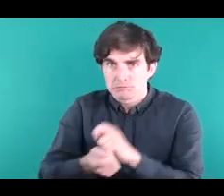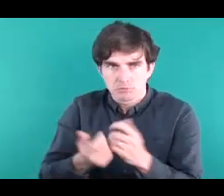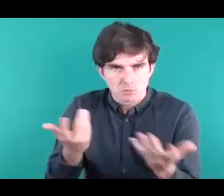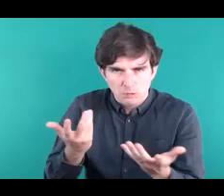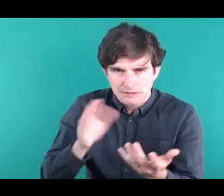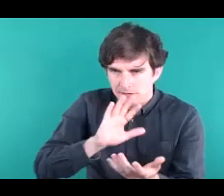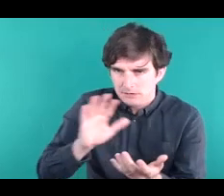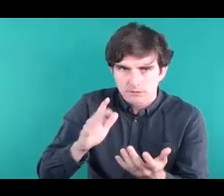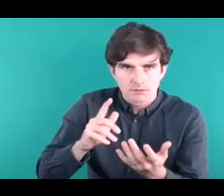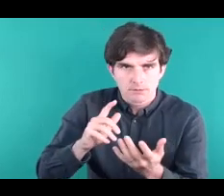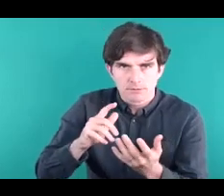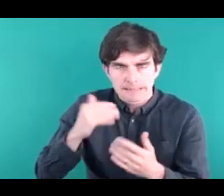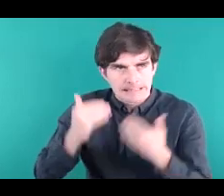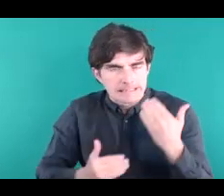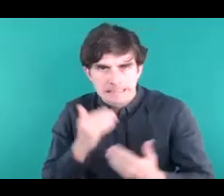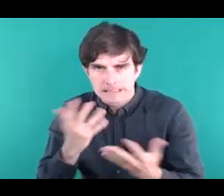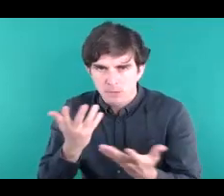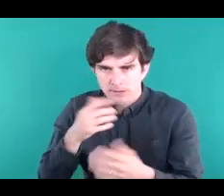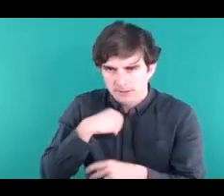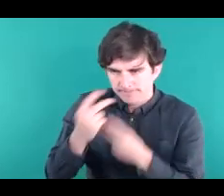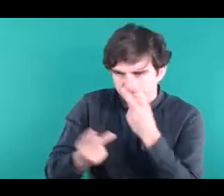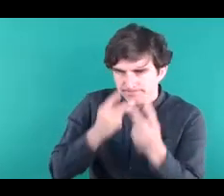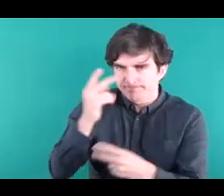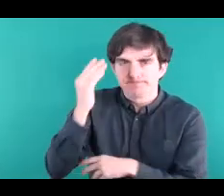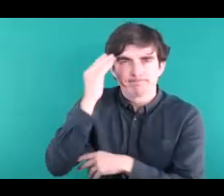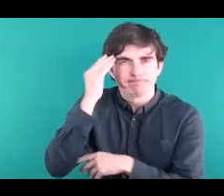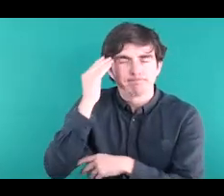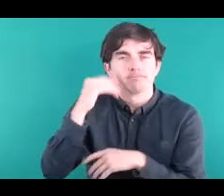voluntary basis of organizations who are involved in this